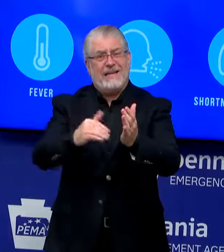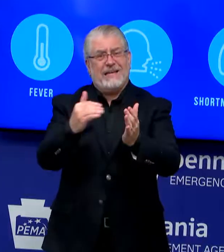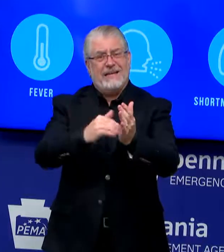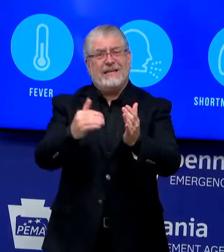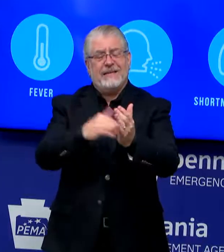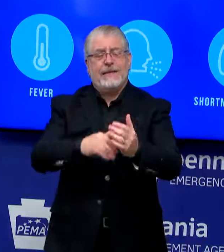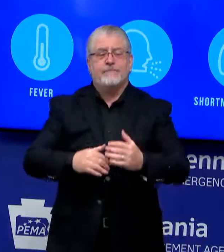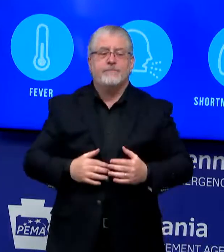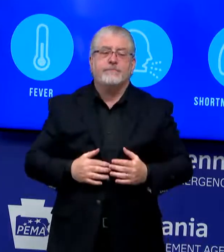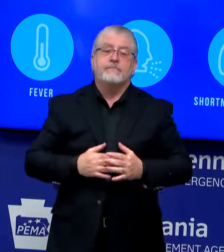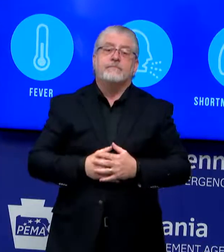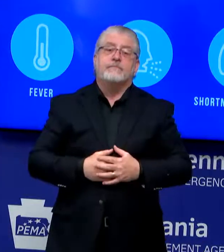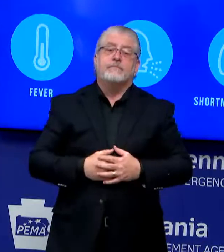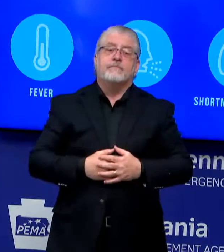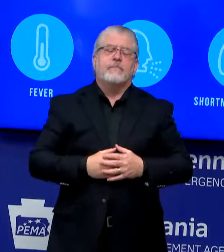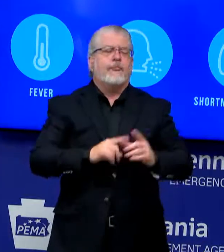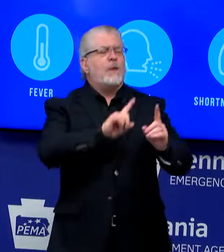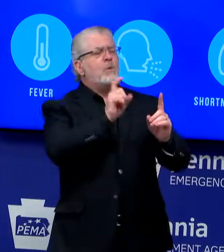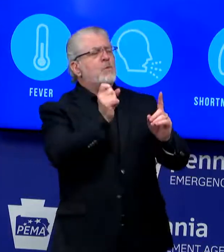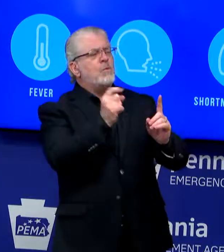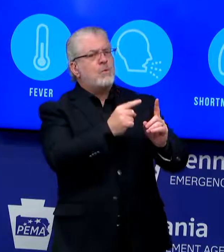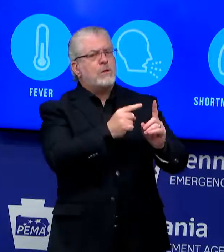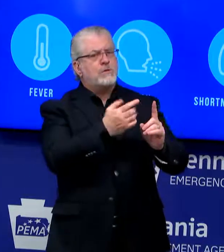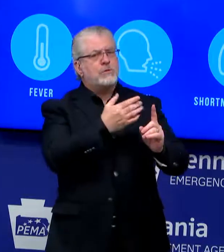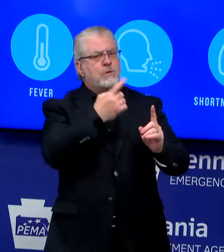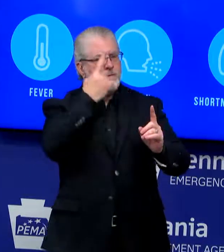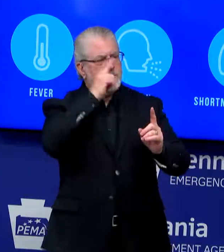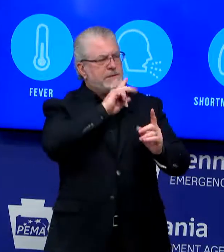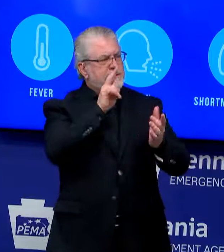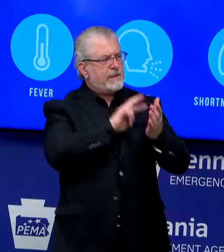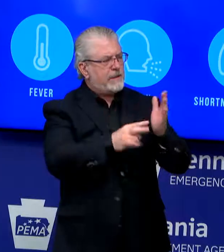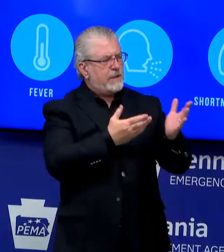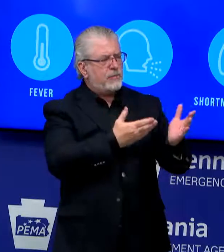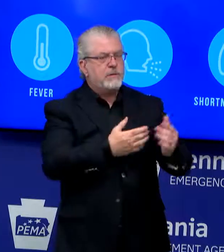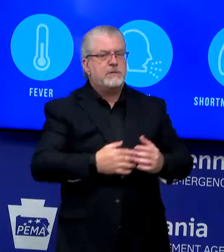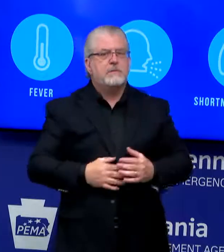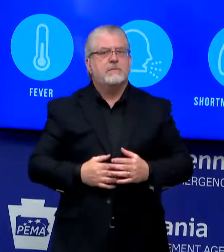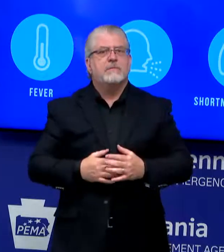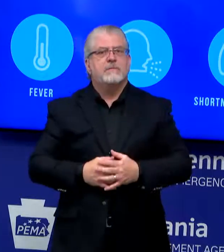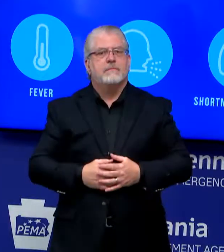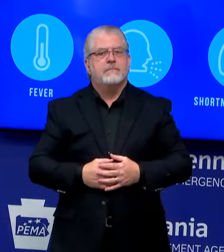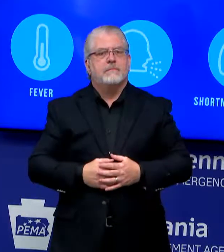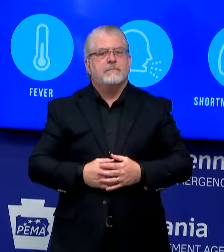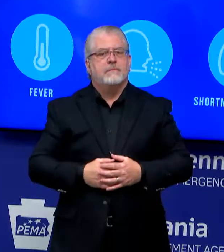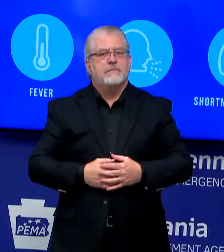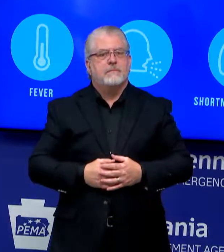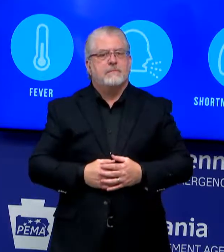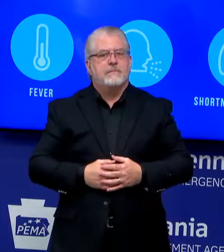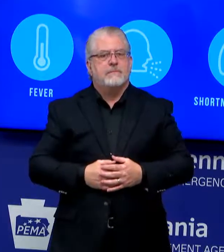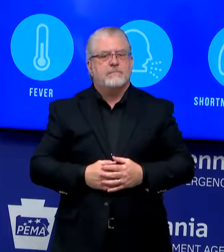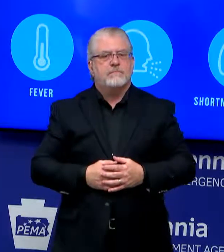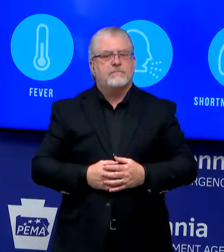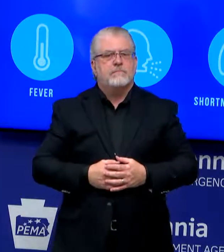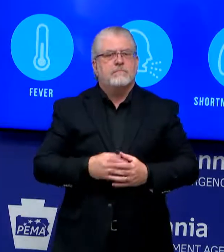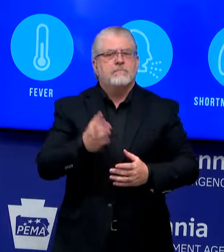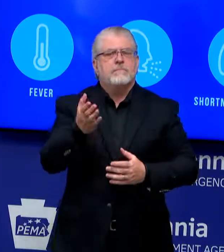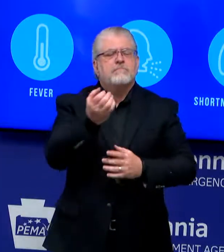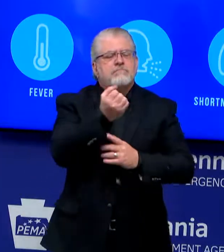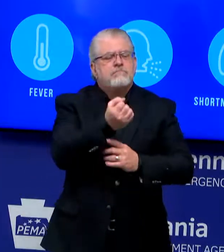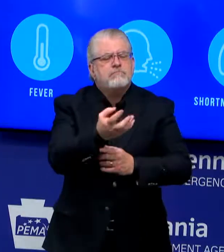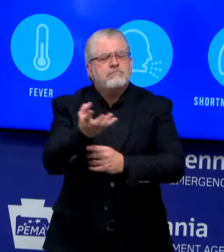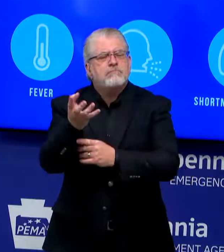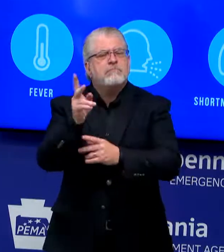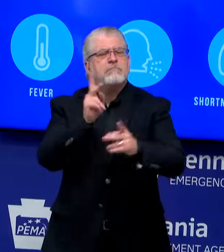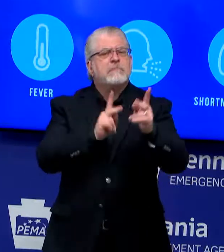the Altoona Mirror, News Talk 104.1, Lehigh Valley Live, and the Bucks Courier Times asking about this